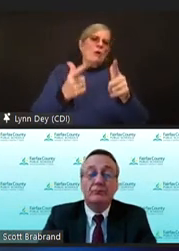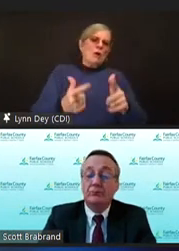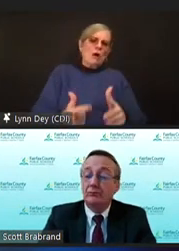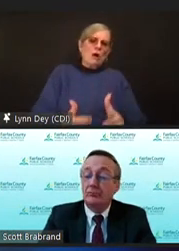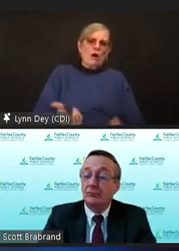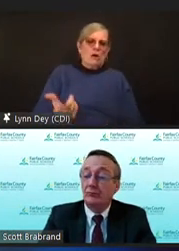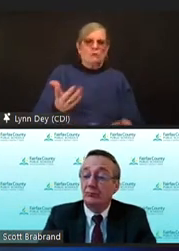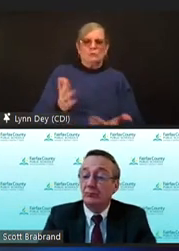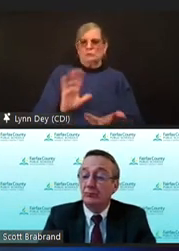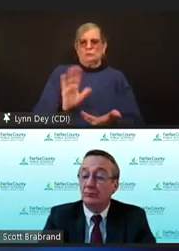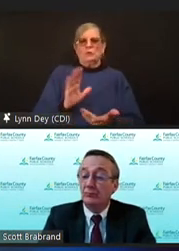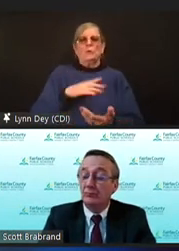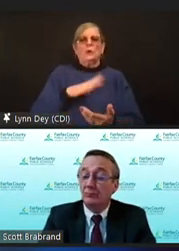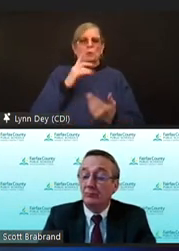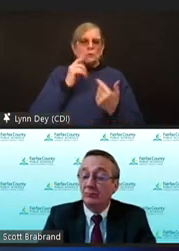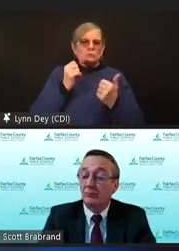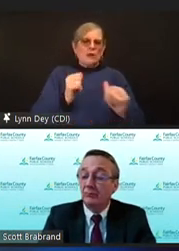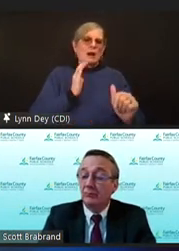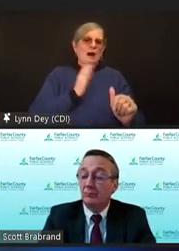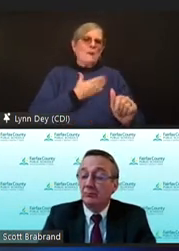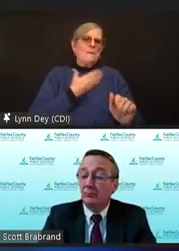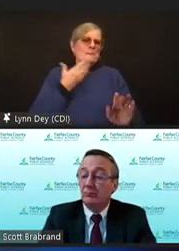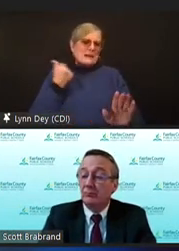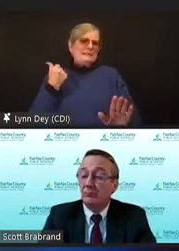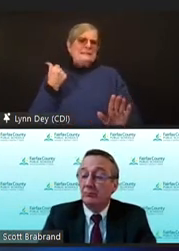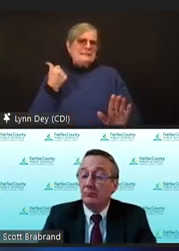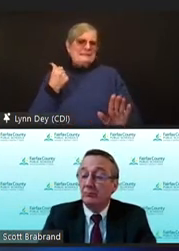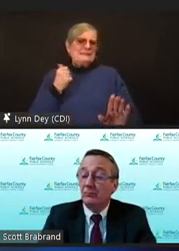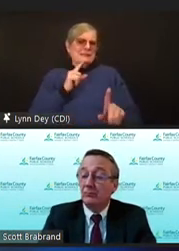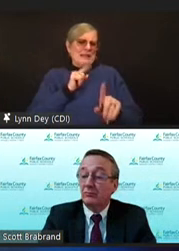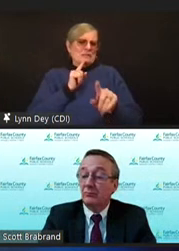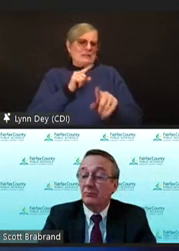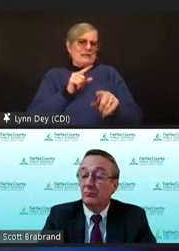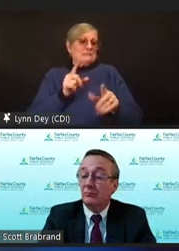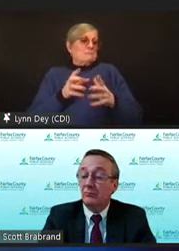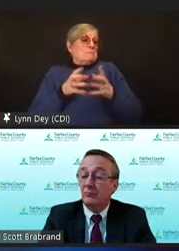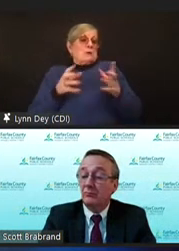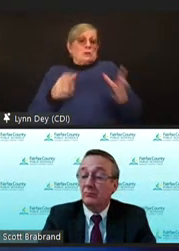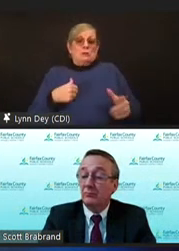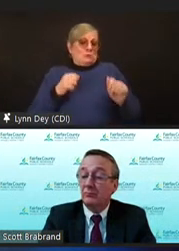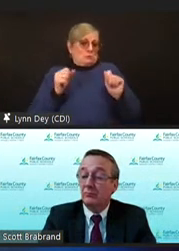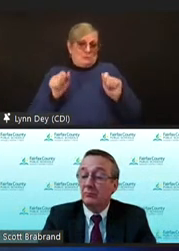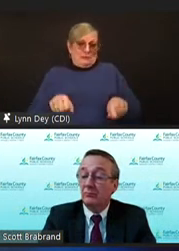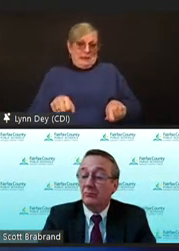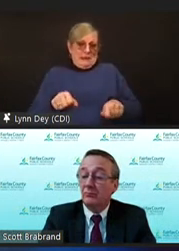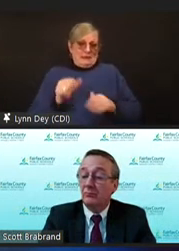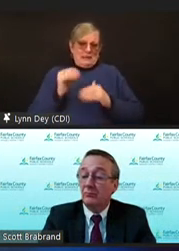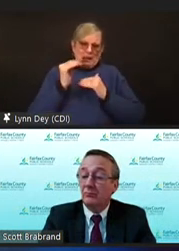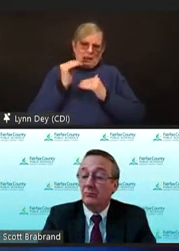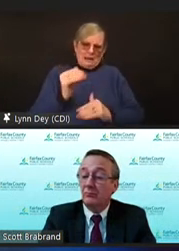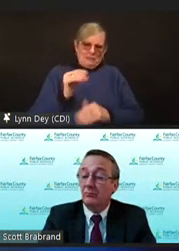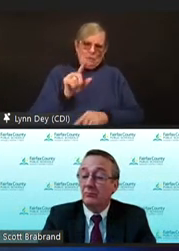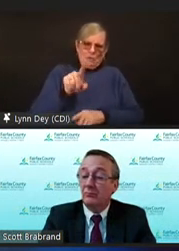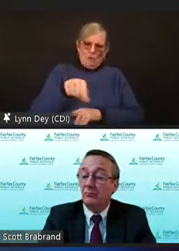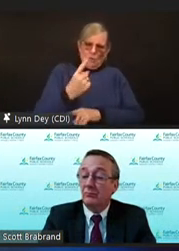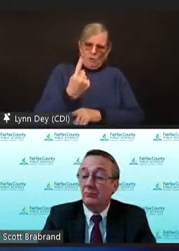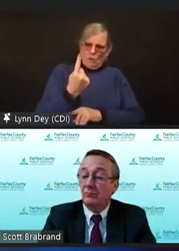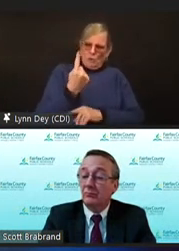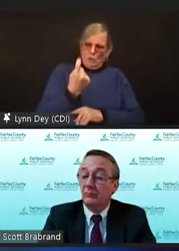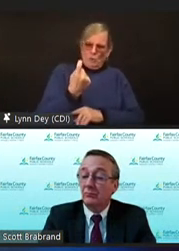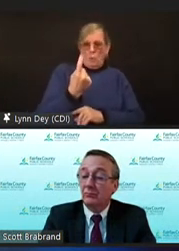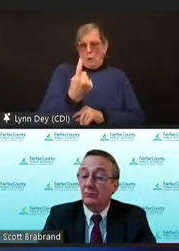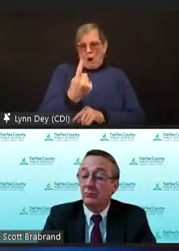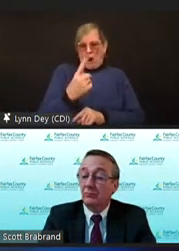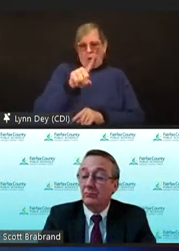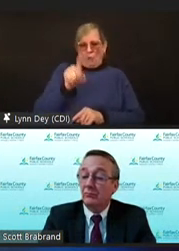as possible. So we are asking you to please limit your question to just one question. And also, please